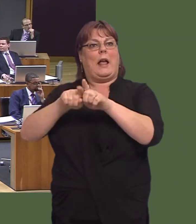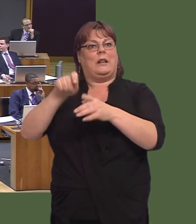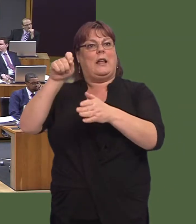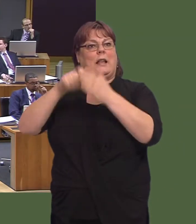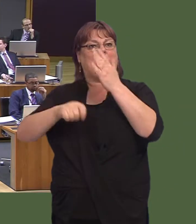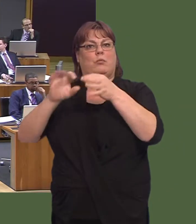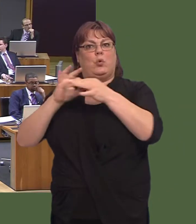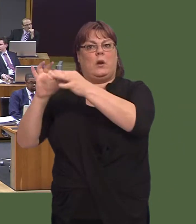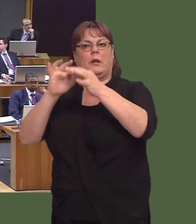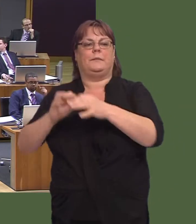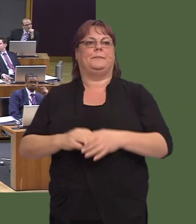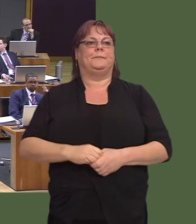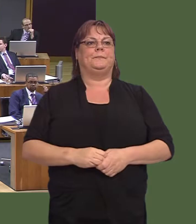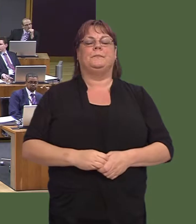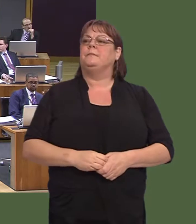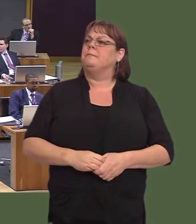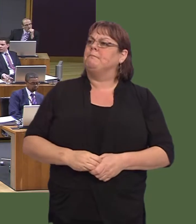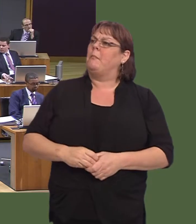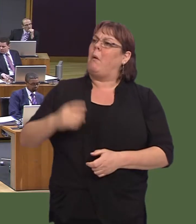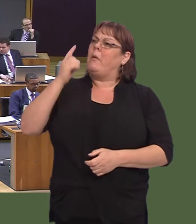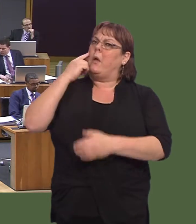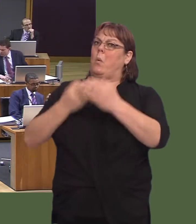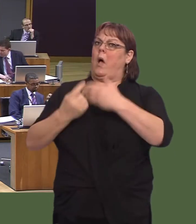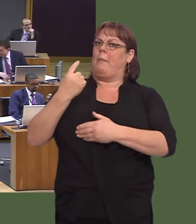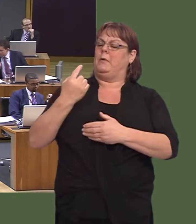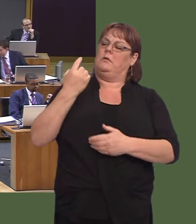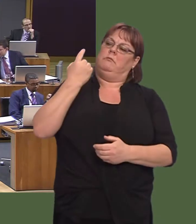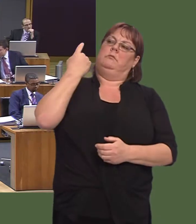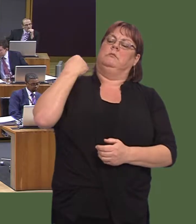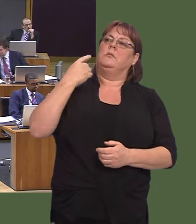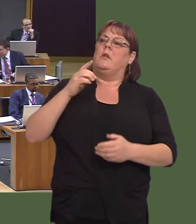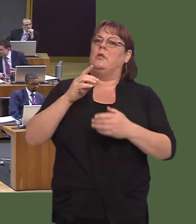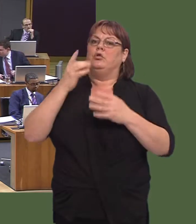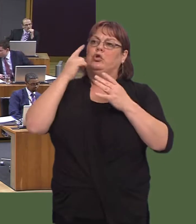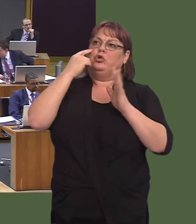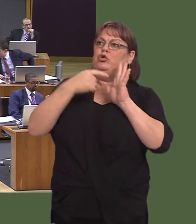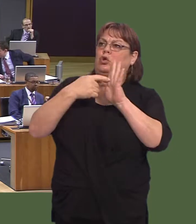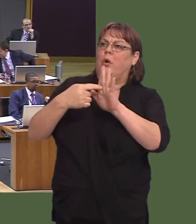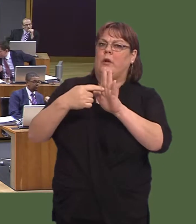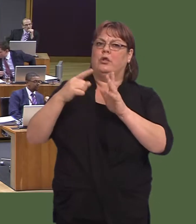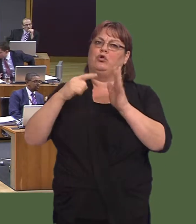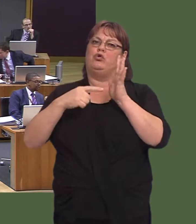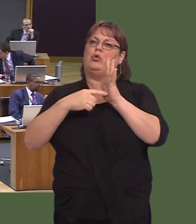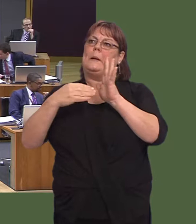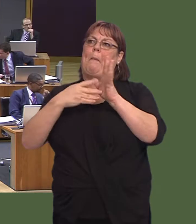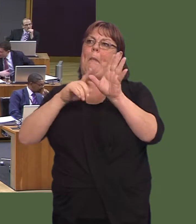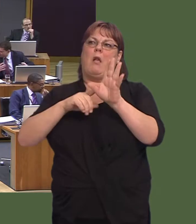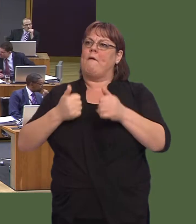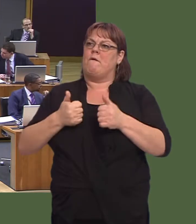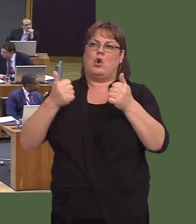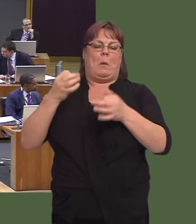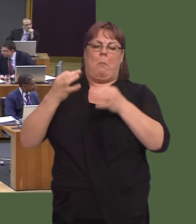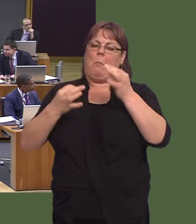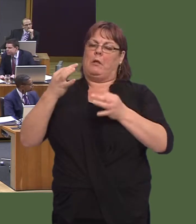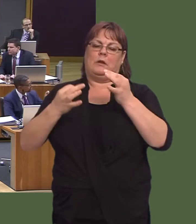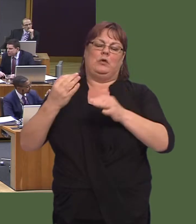to the fiasco of the weekend is that Theresa May isn't terribly good at politics, which we knew anyway from the last general election